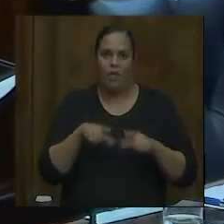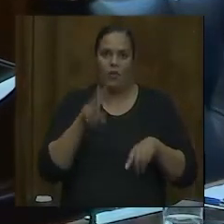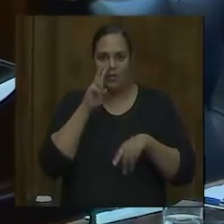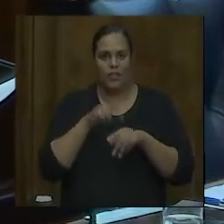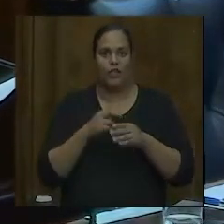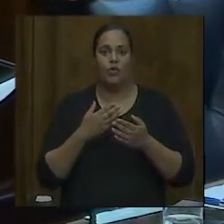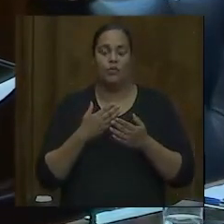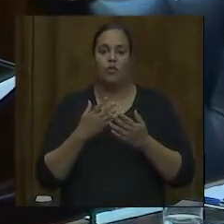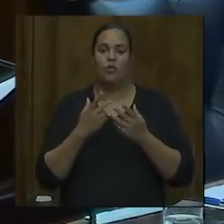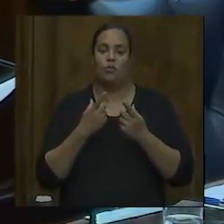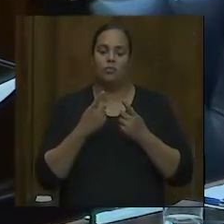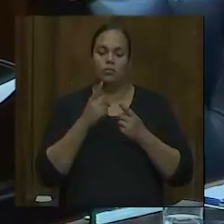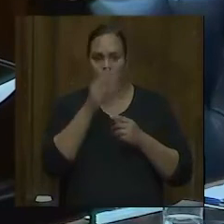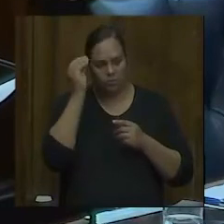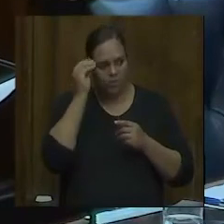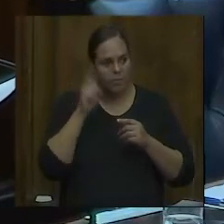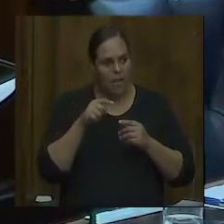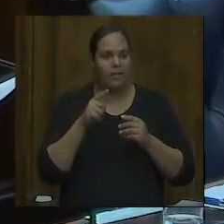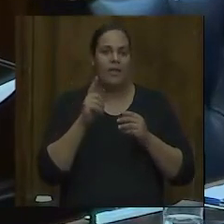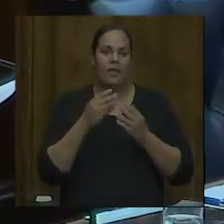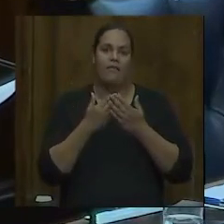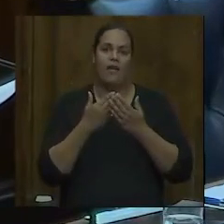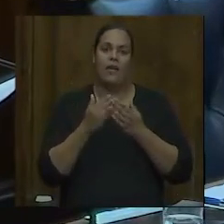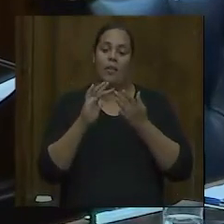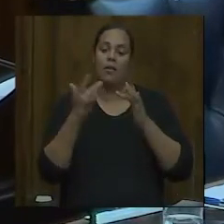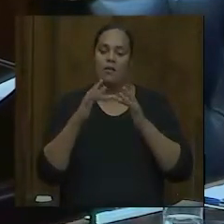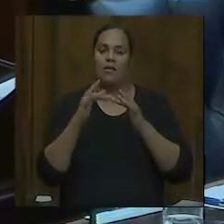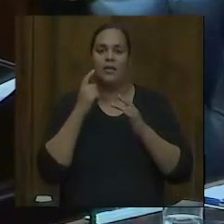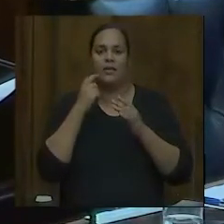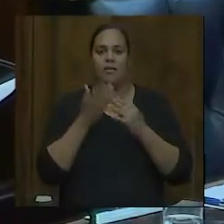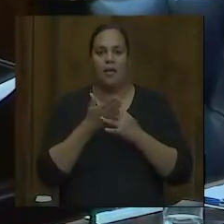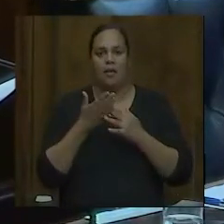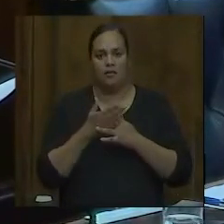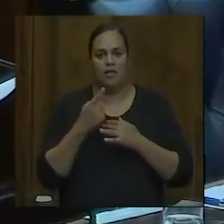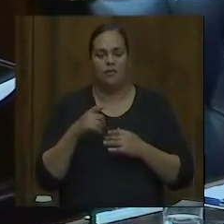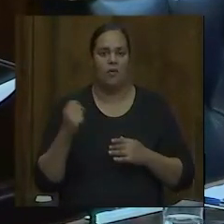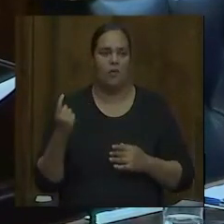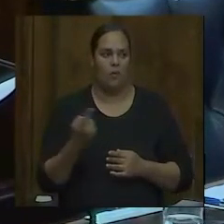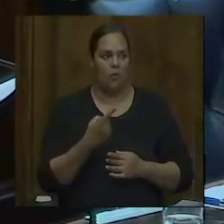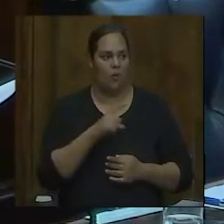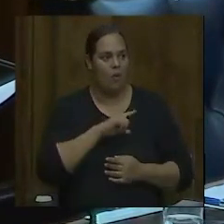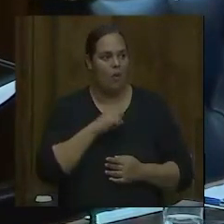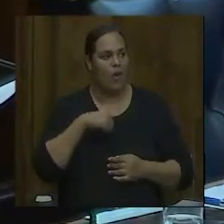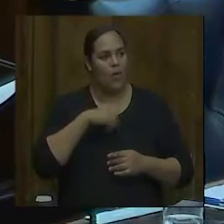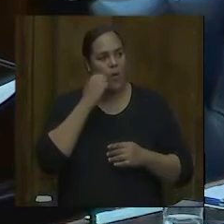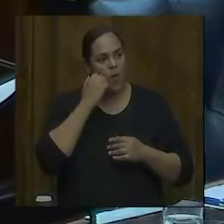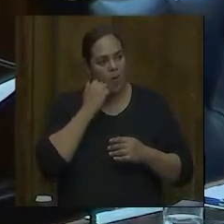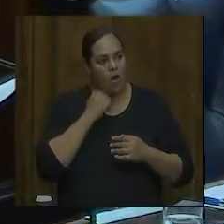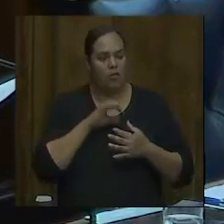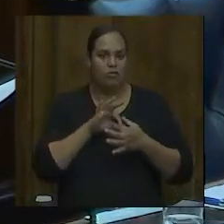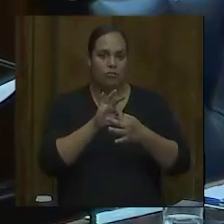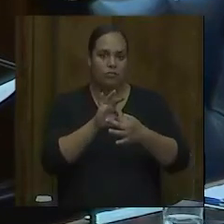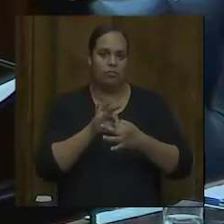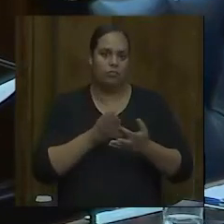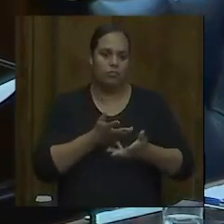on the internet for easy access to all. We have youth who are willing to engage in